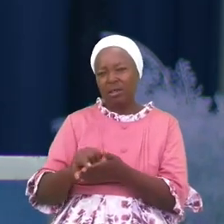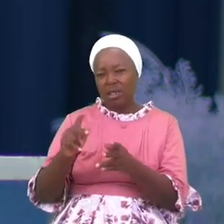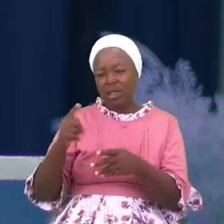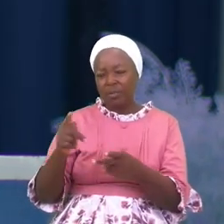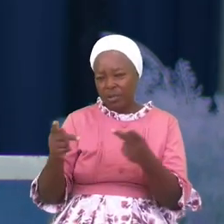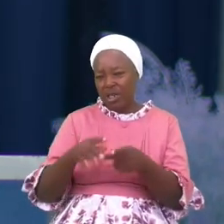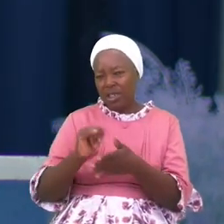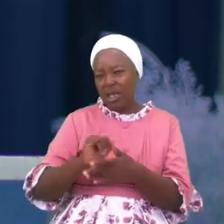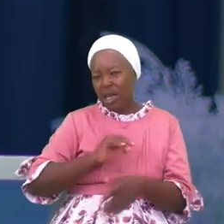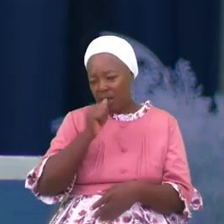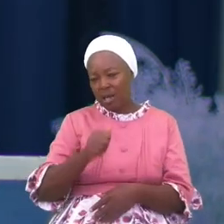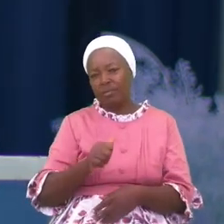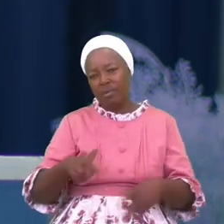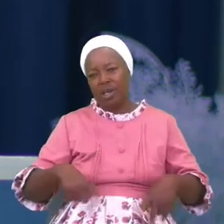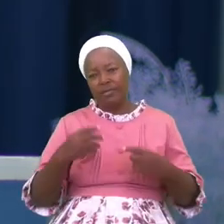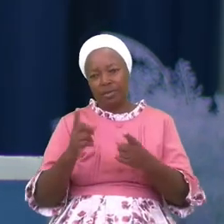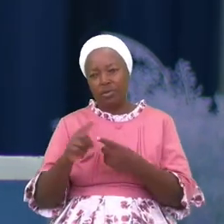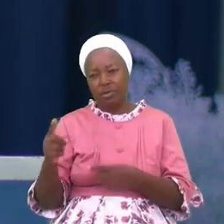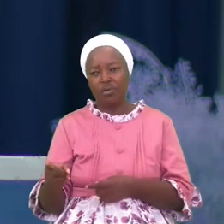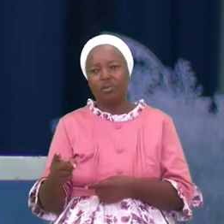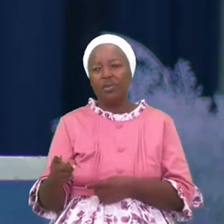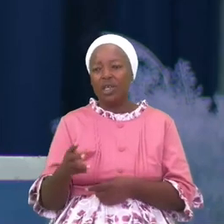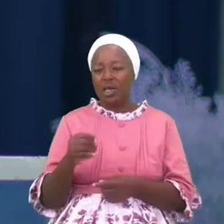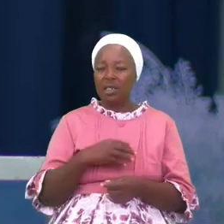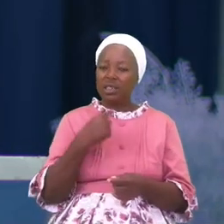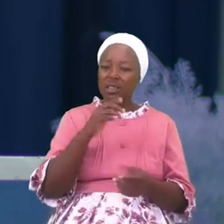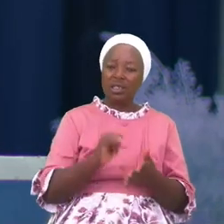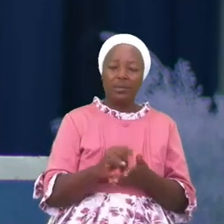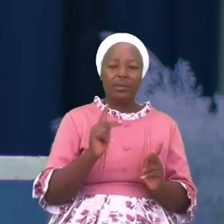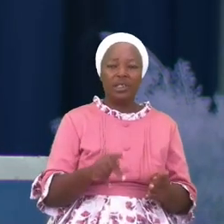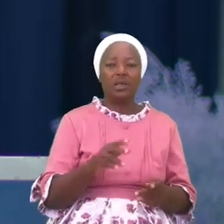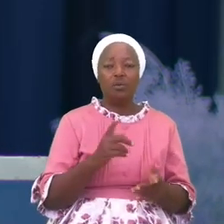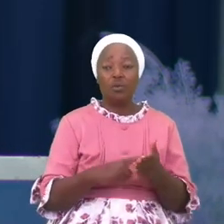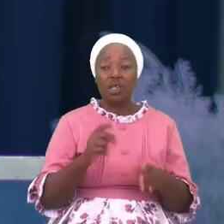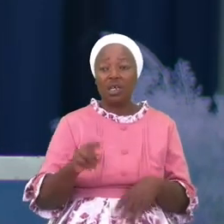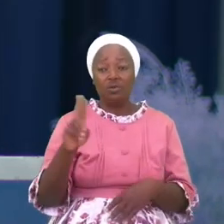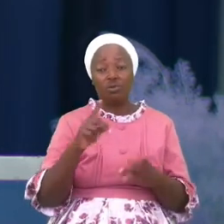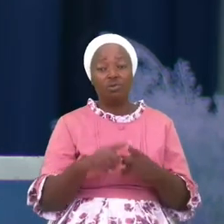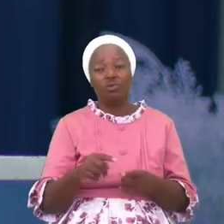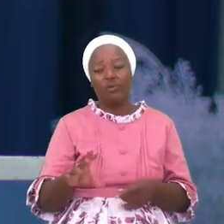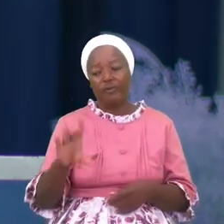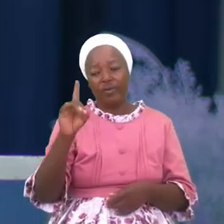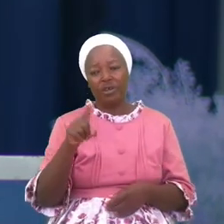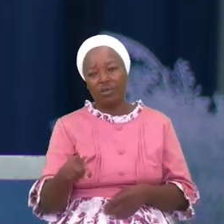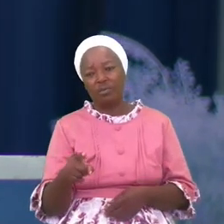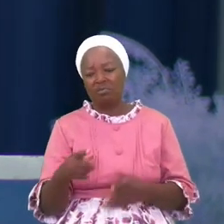you. Maybe you stay behind a particular, a popular